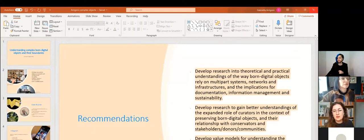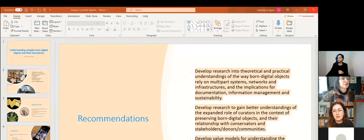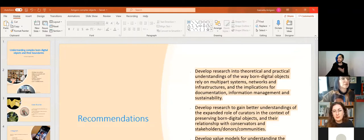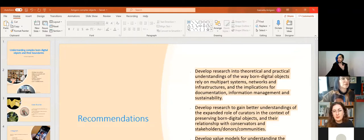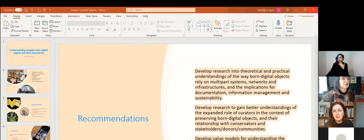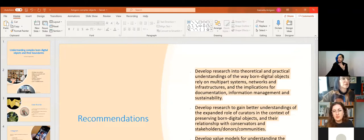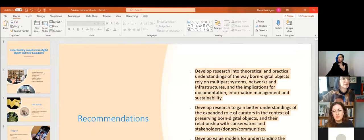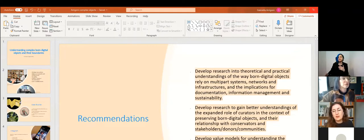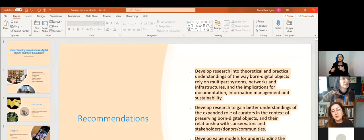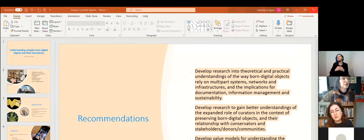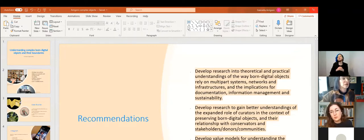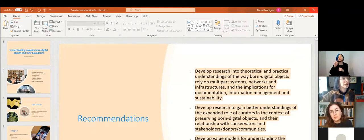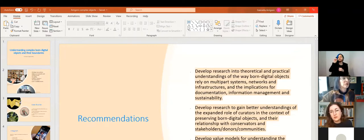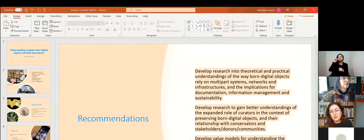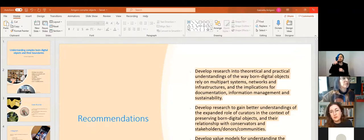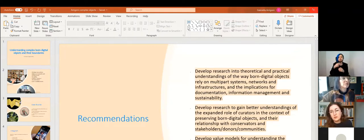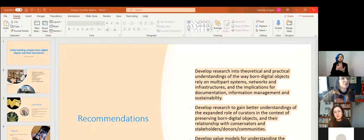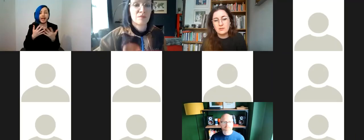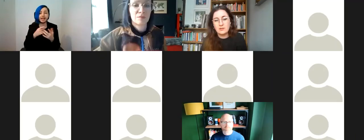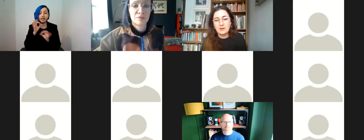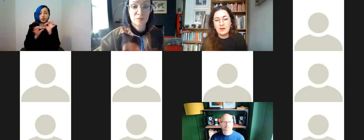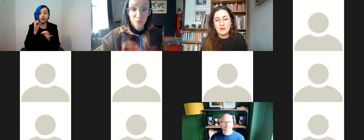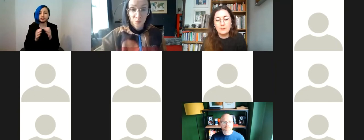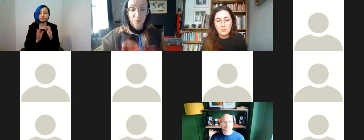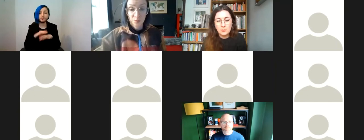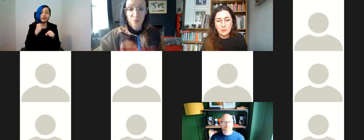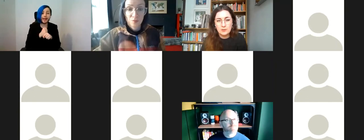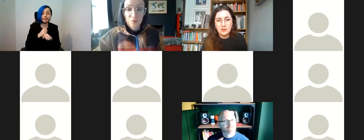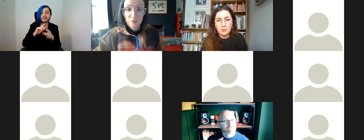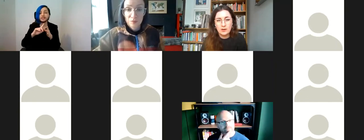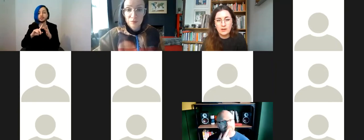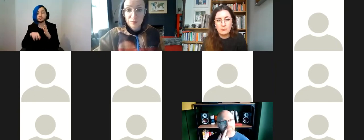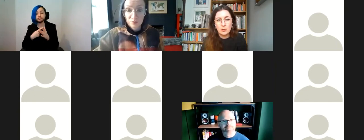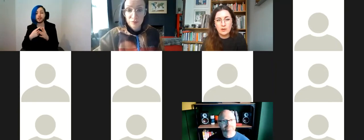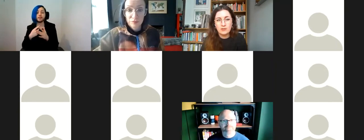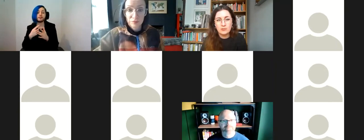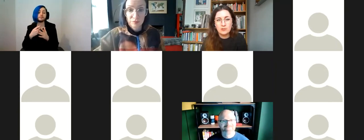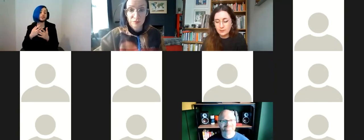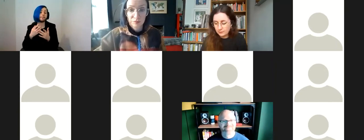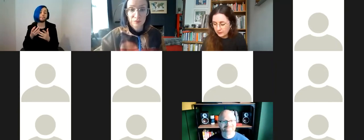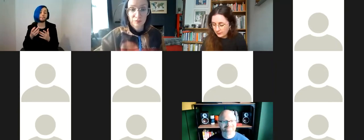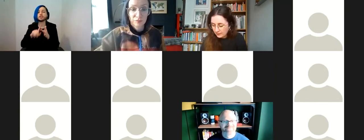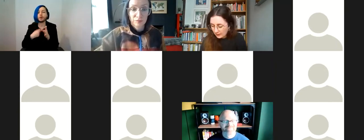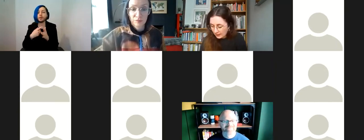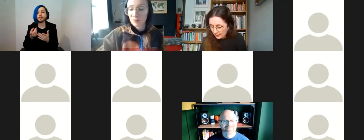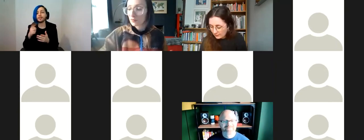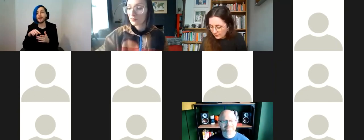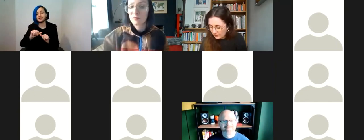ask Gabby, Joel, and our next speaker as well, Stephen, from the Q&A and we will get through to them.